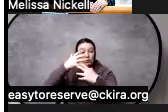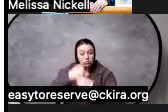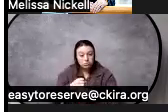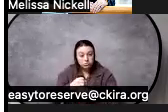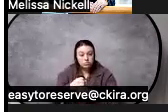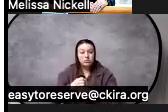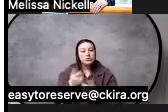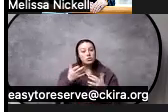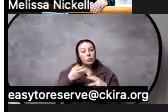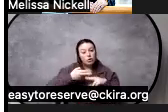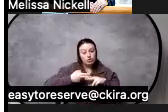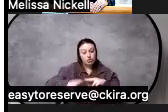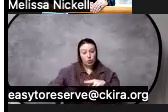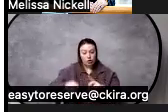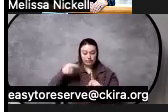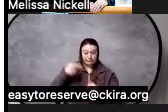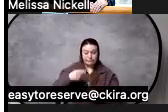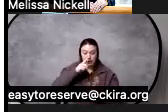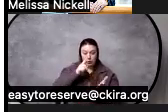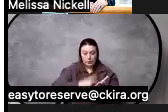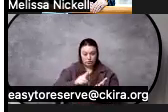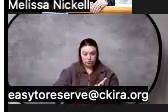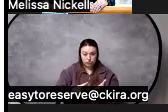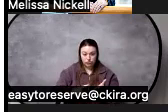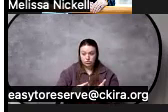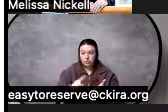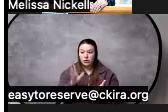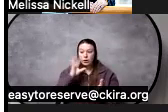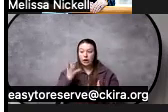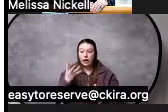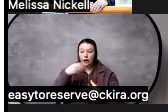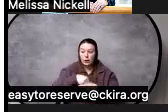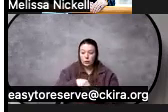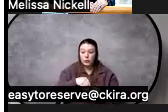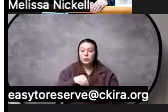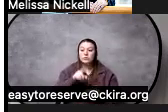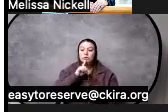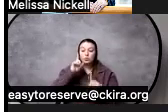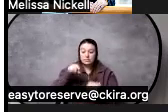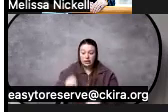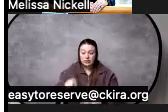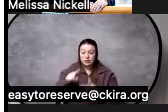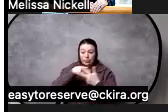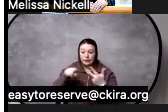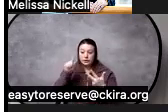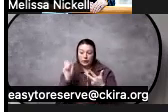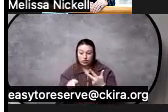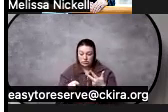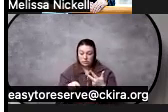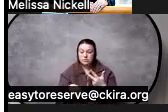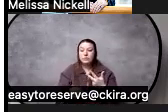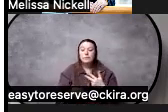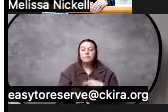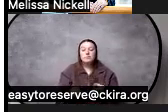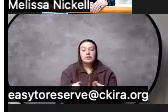that you prepared, which contains responses to the shown questions on this screen. This is also called your elevator pitch. So